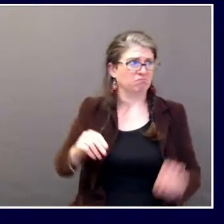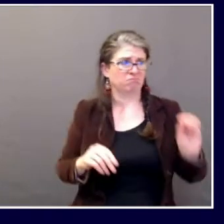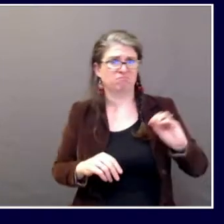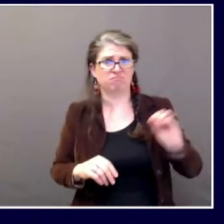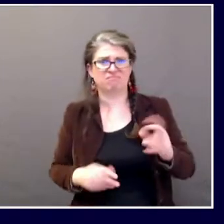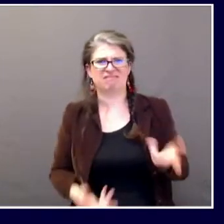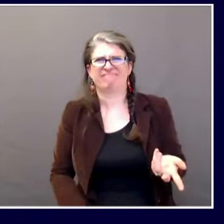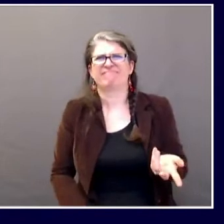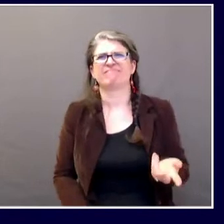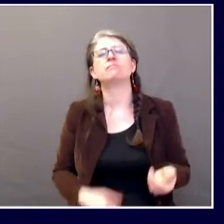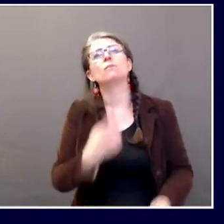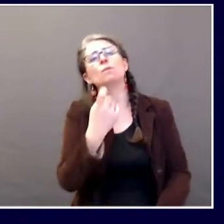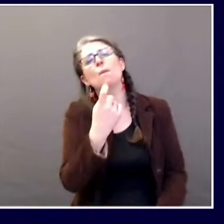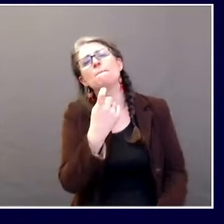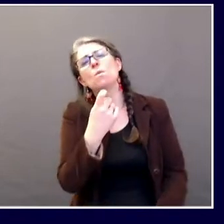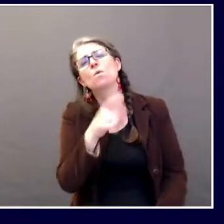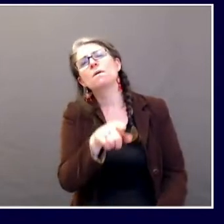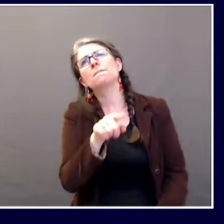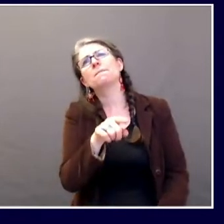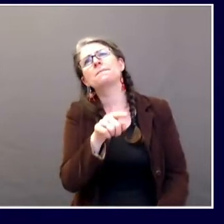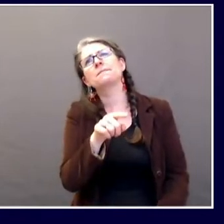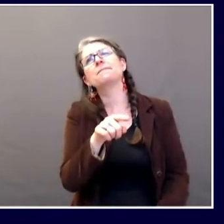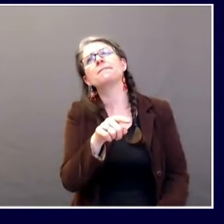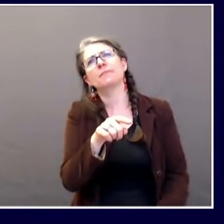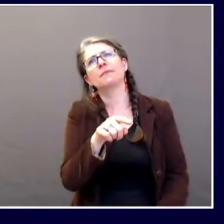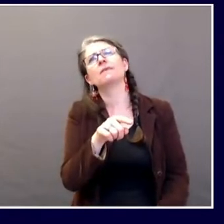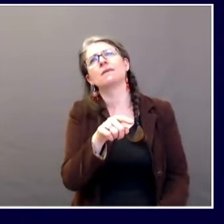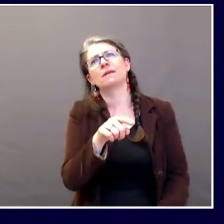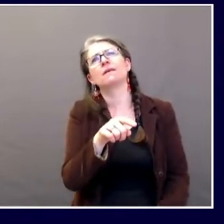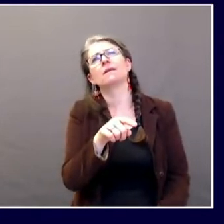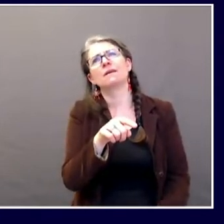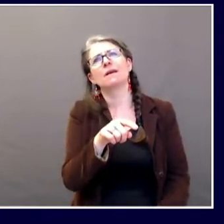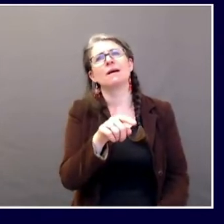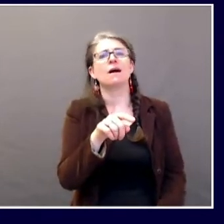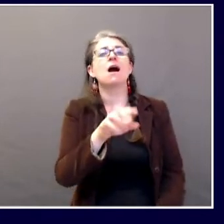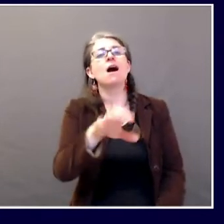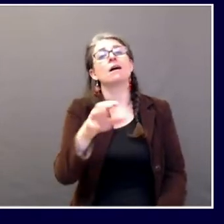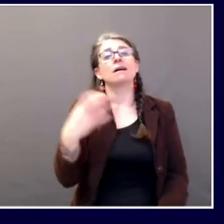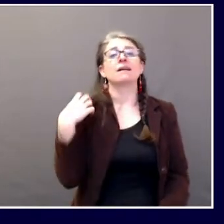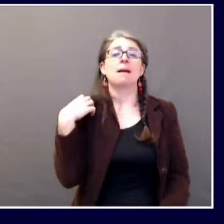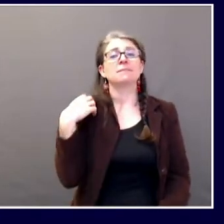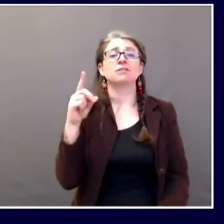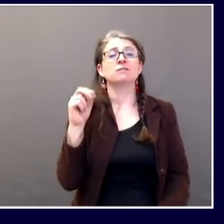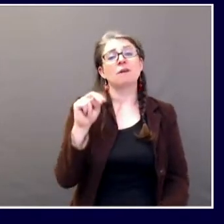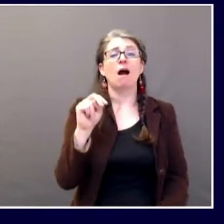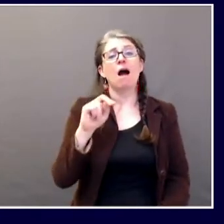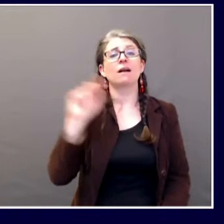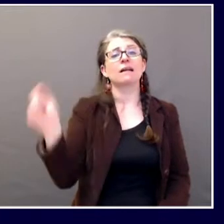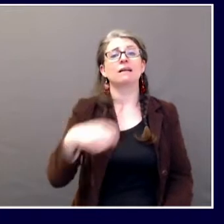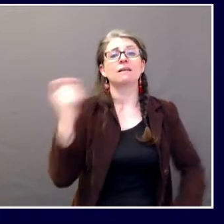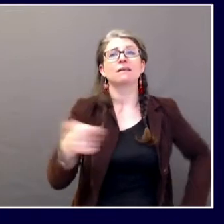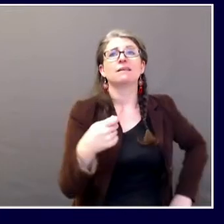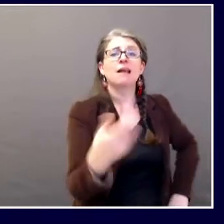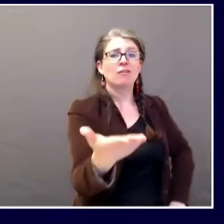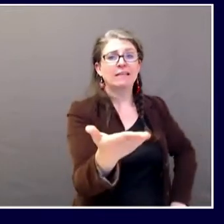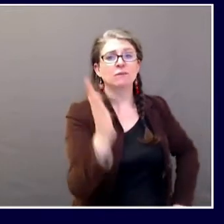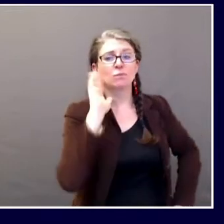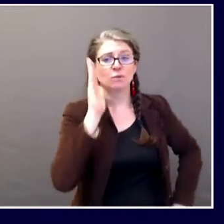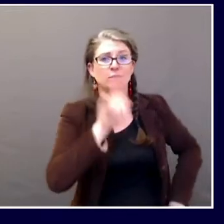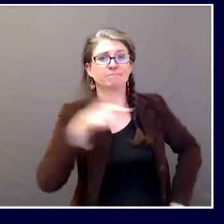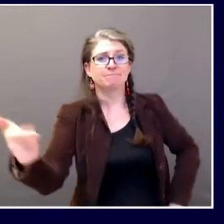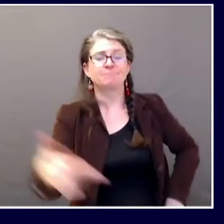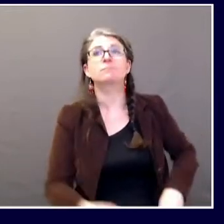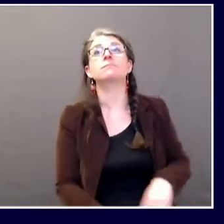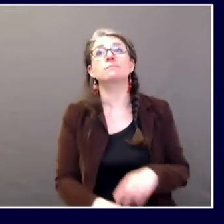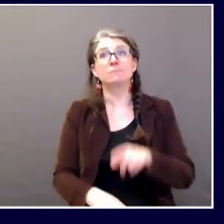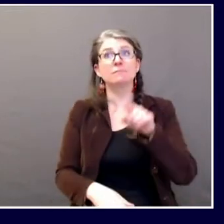it against me. He asks, the people operating Maine's drinking water systems and wastewater treatment systems are asking that their